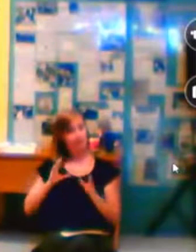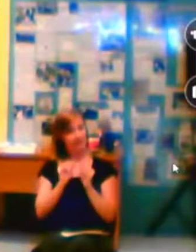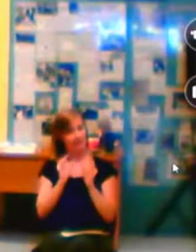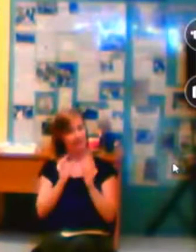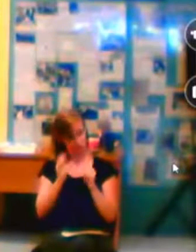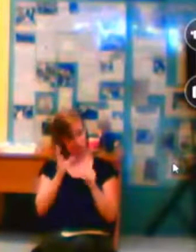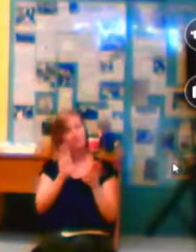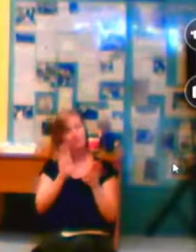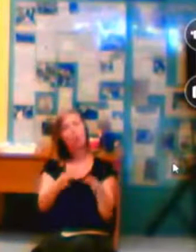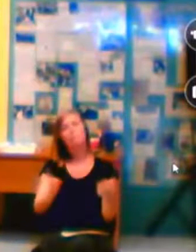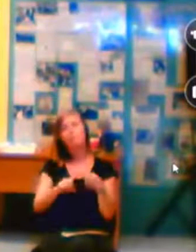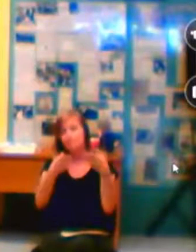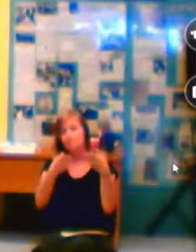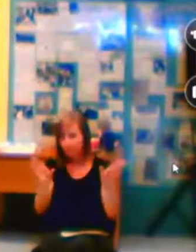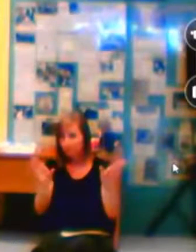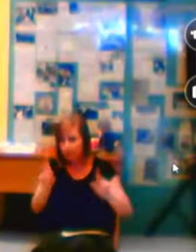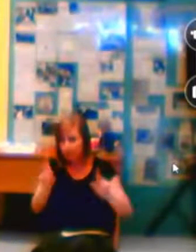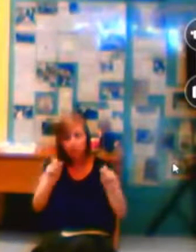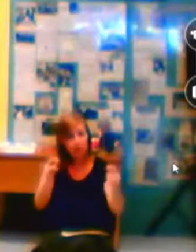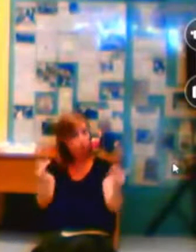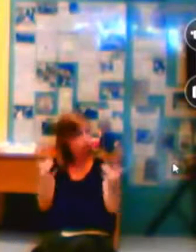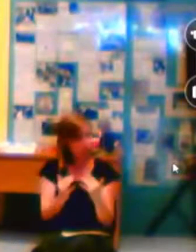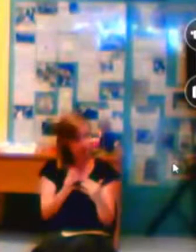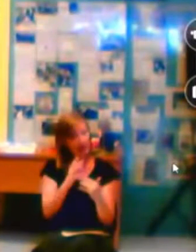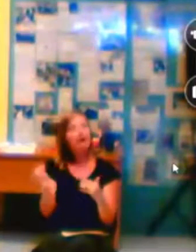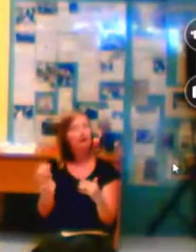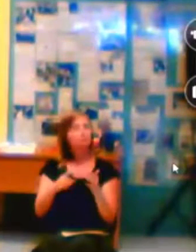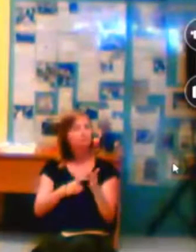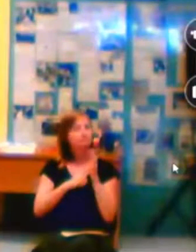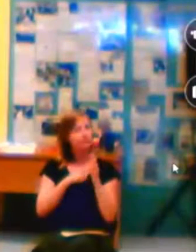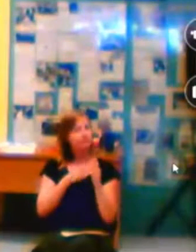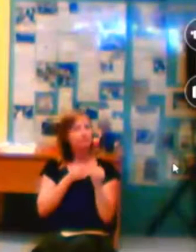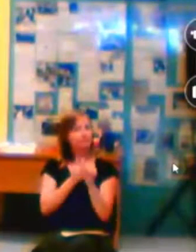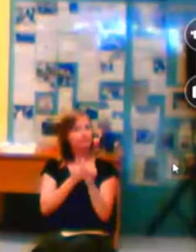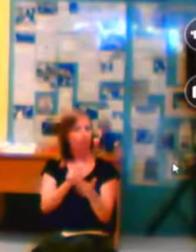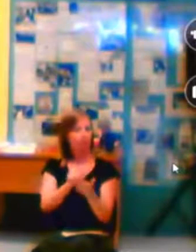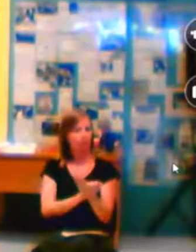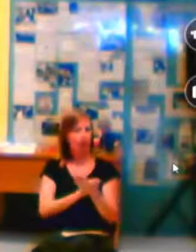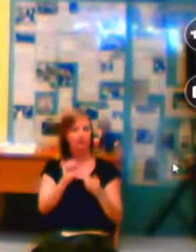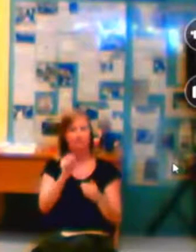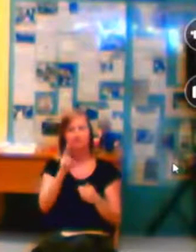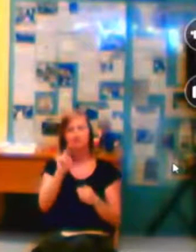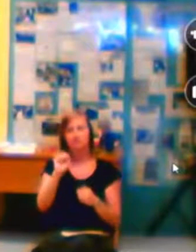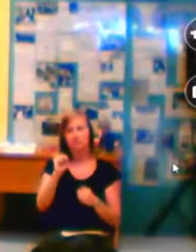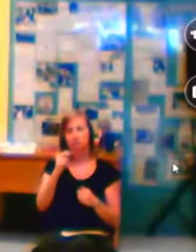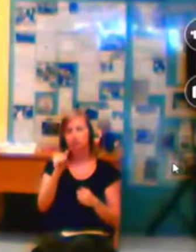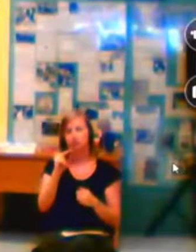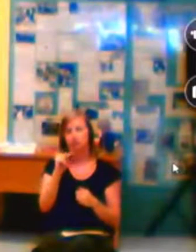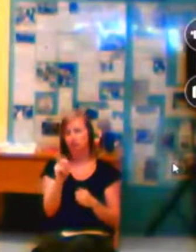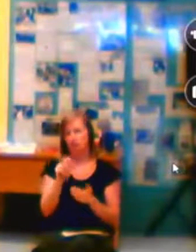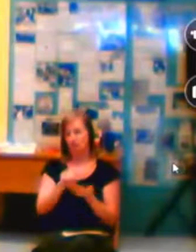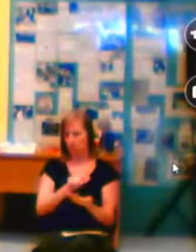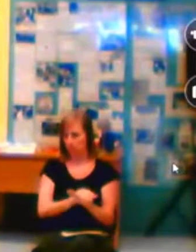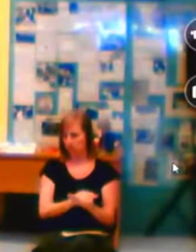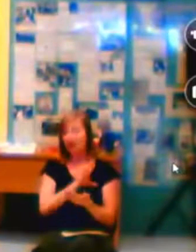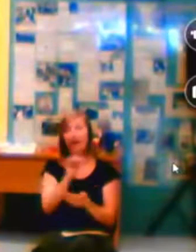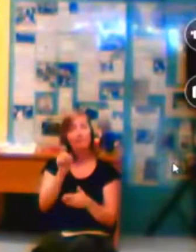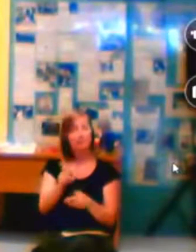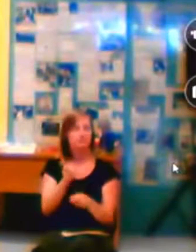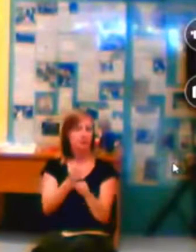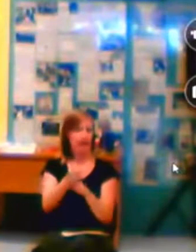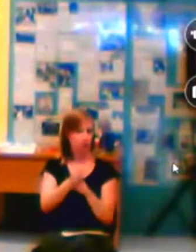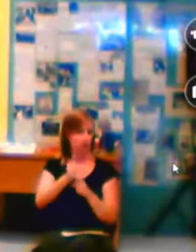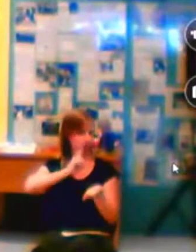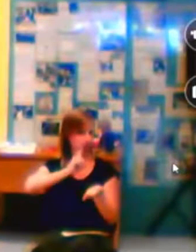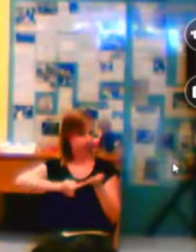state, and they are accountable to their shareholders, who are us. All board meetings are subject to Colorado